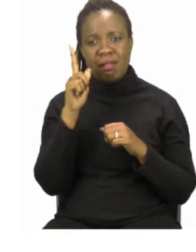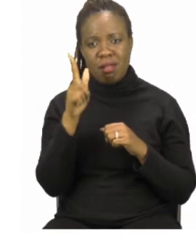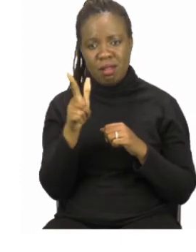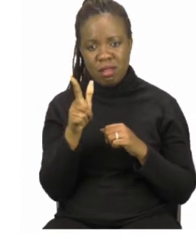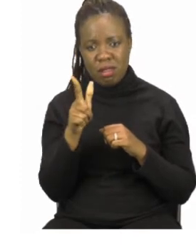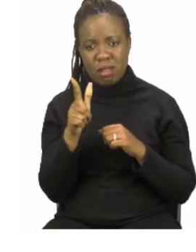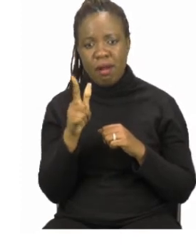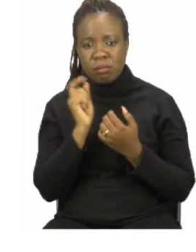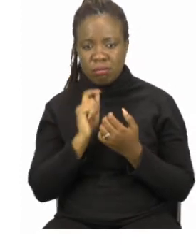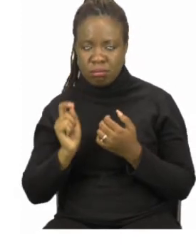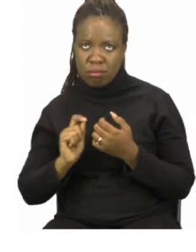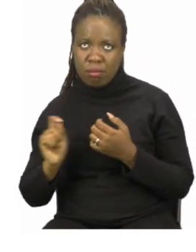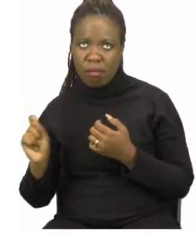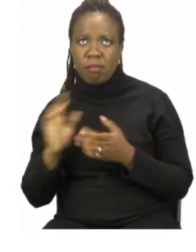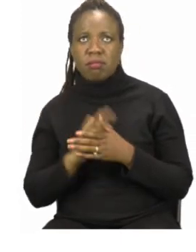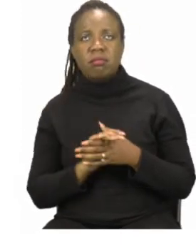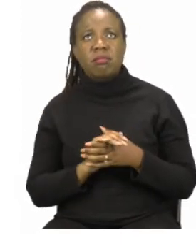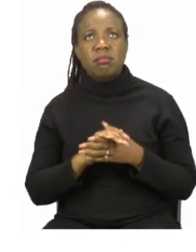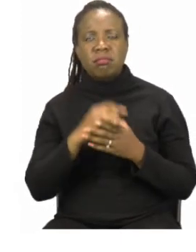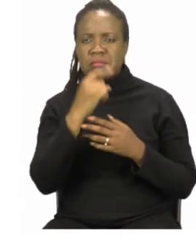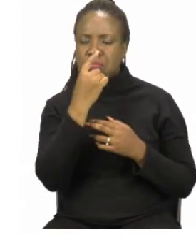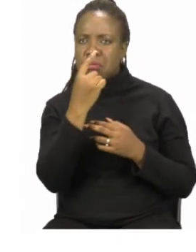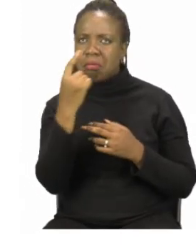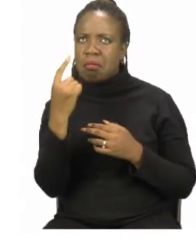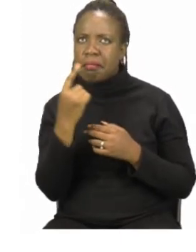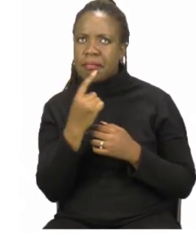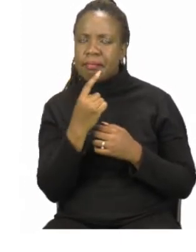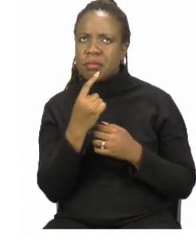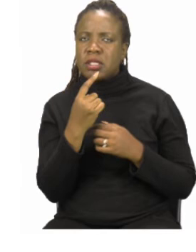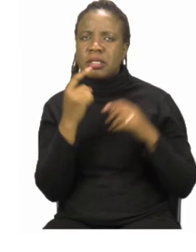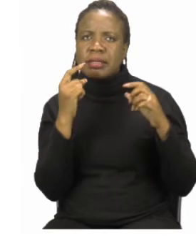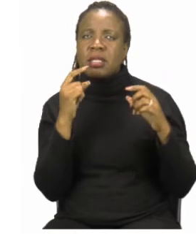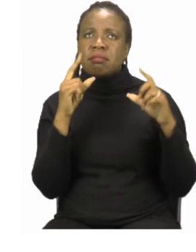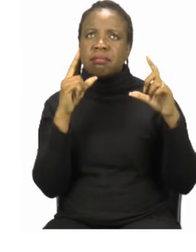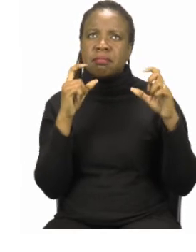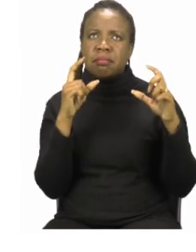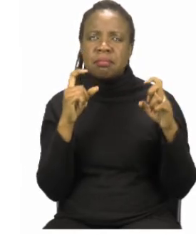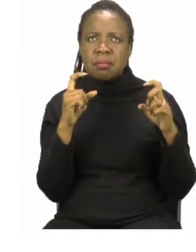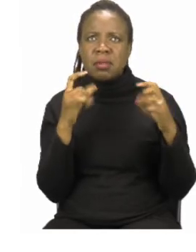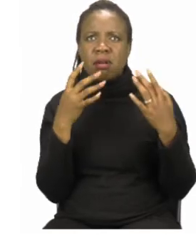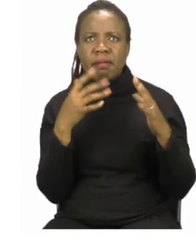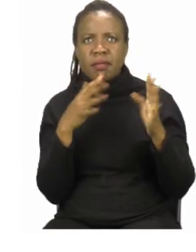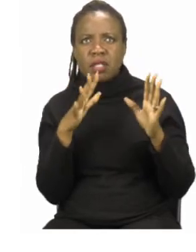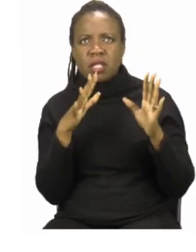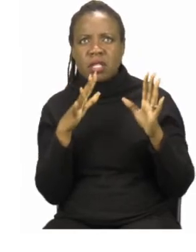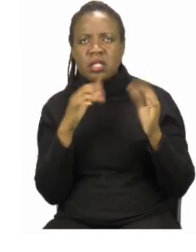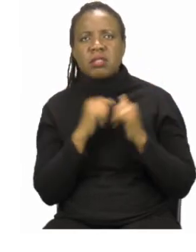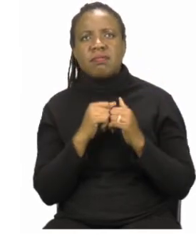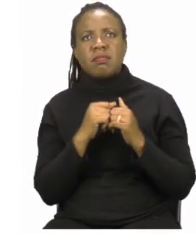and then after that, you're going to read the sentences below. Then write them out in the